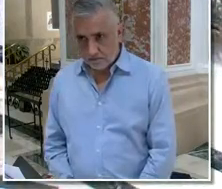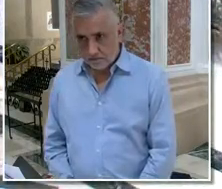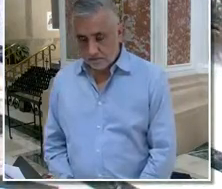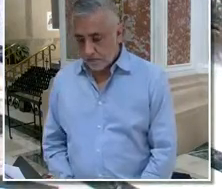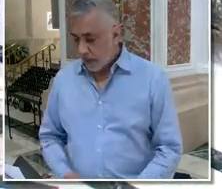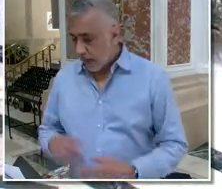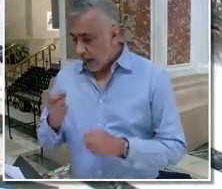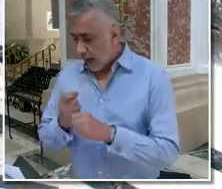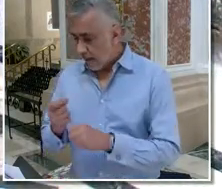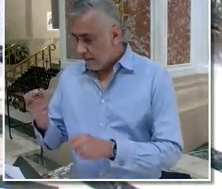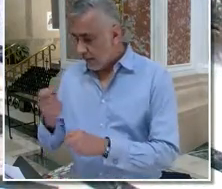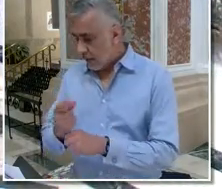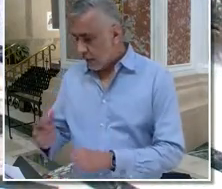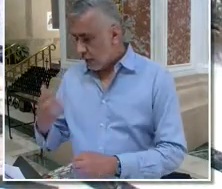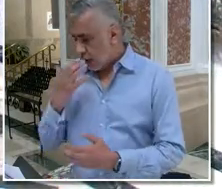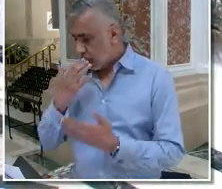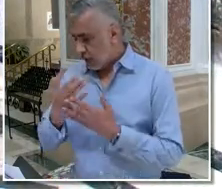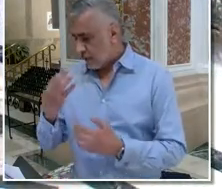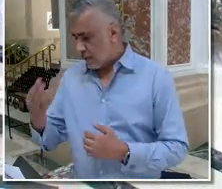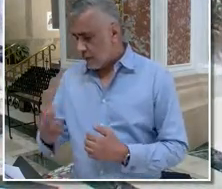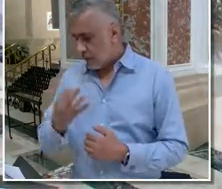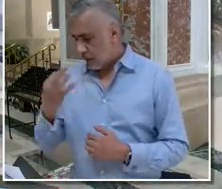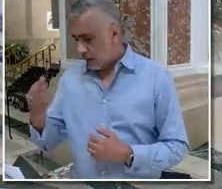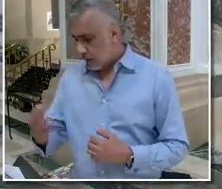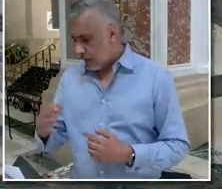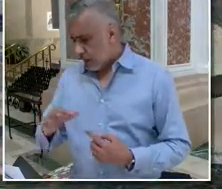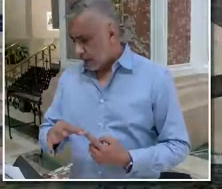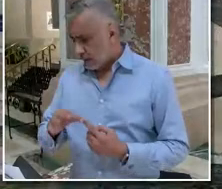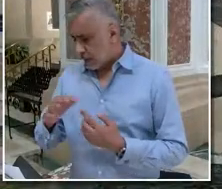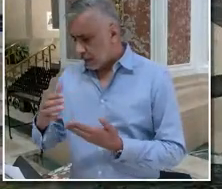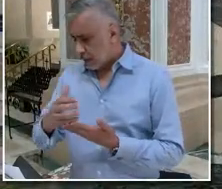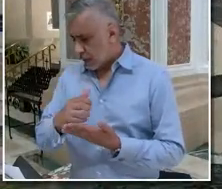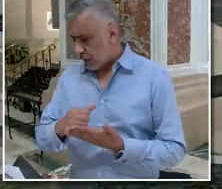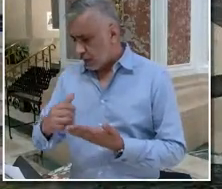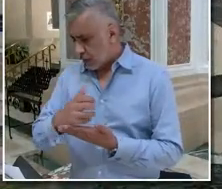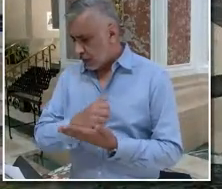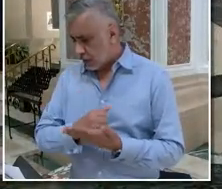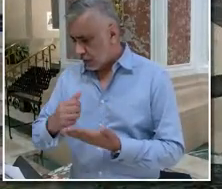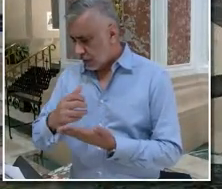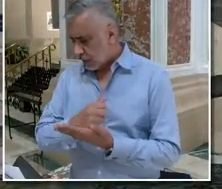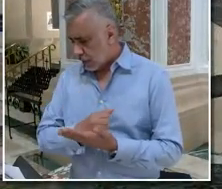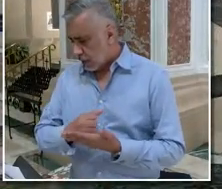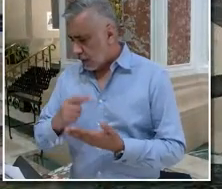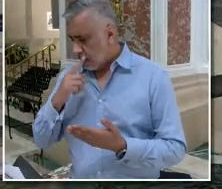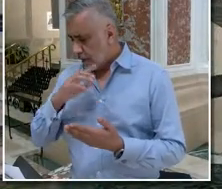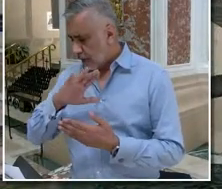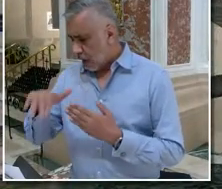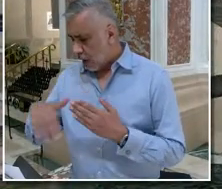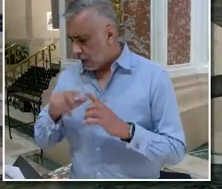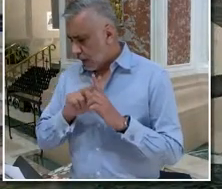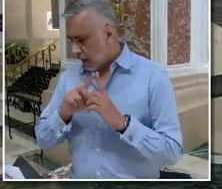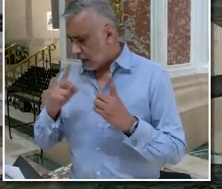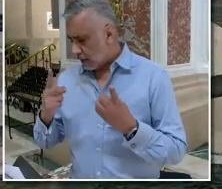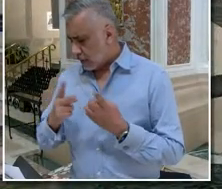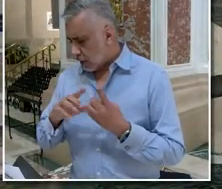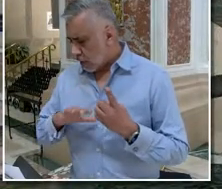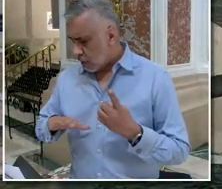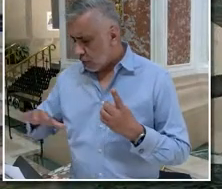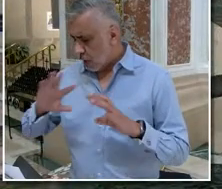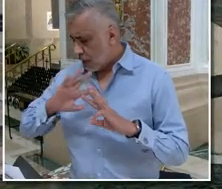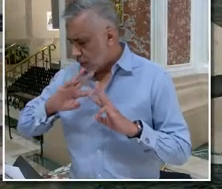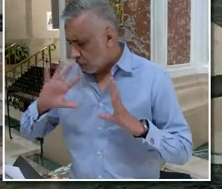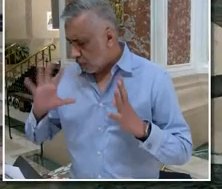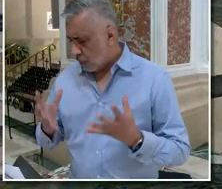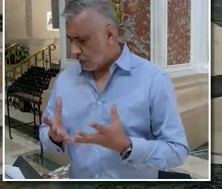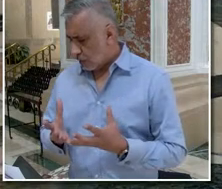Each year on Good Friday, a special collection is taken up in all the dioceses throughout the